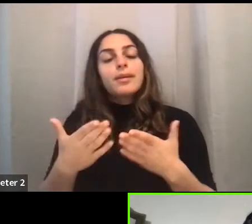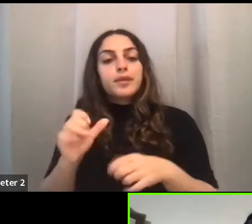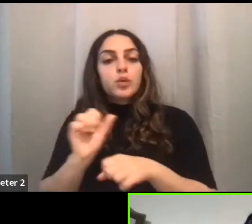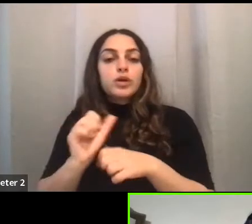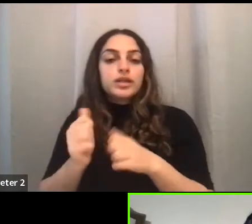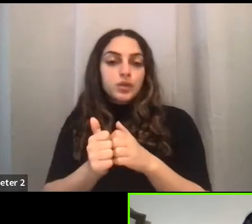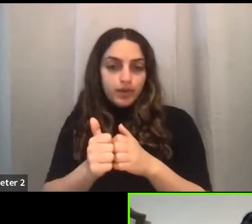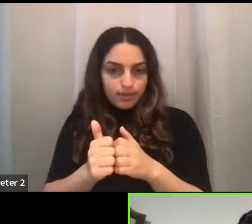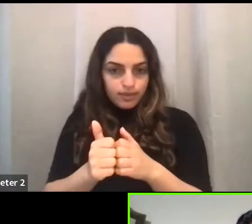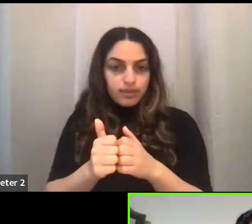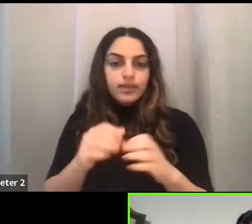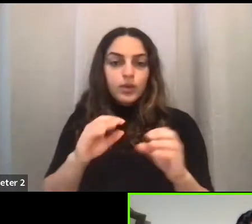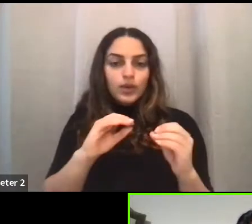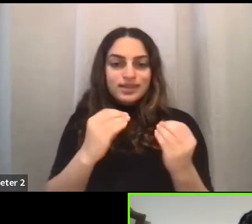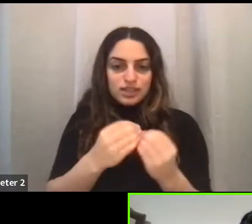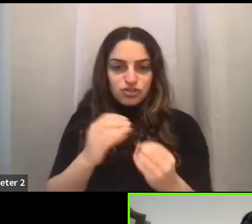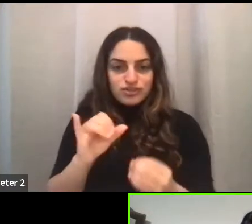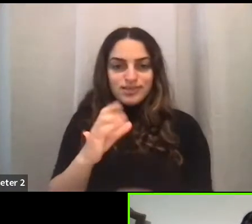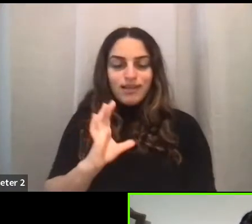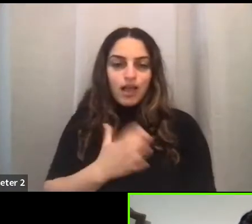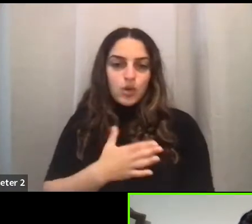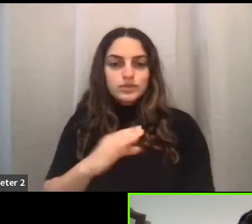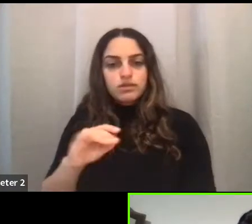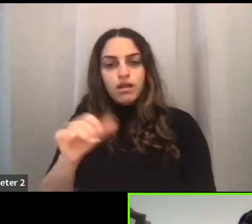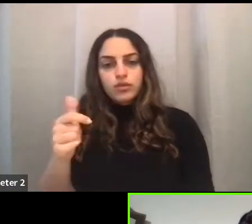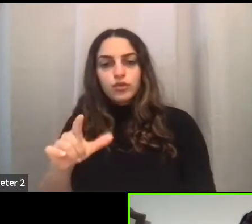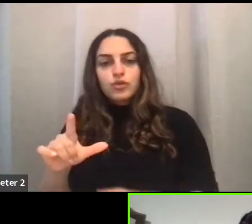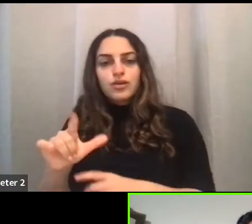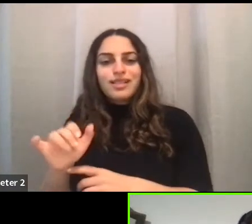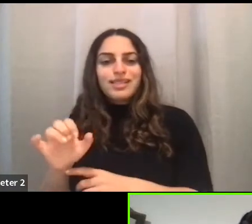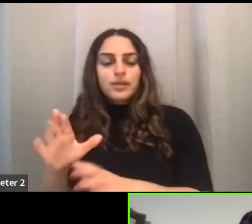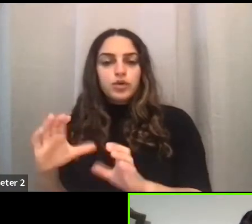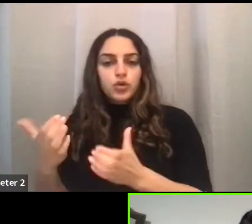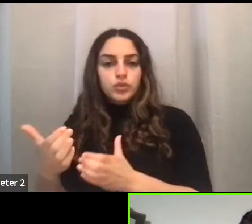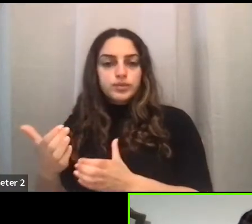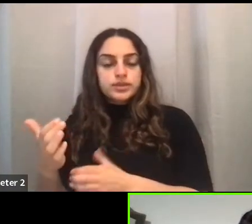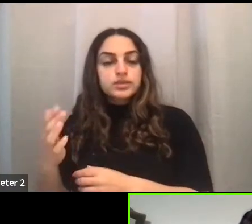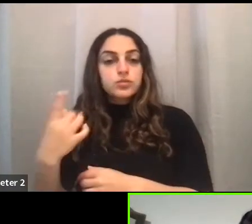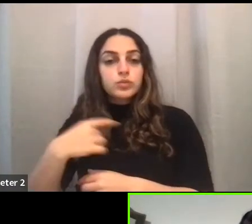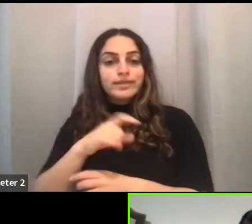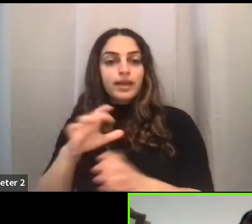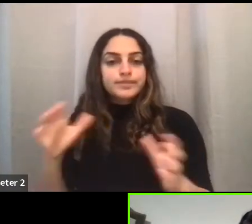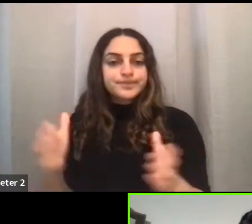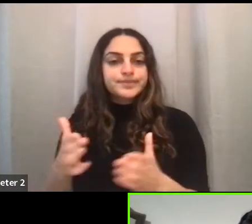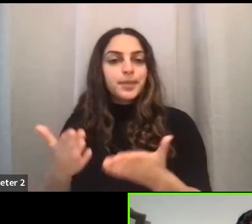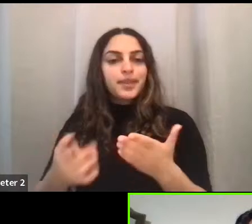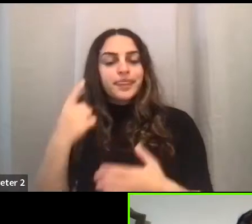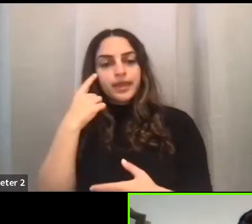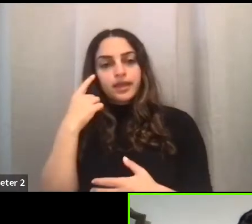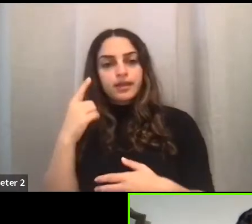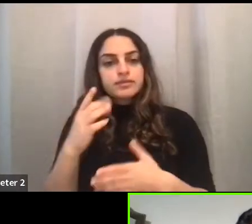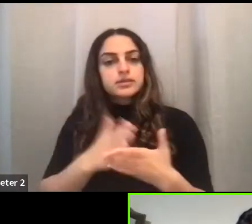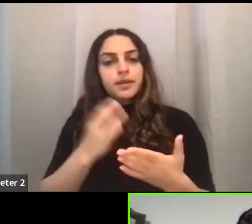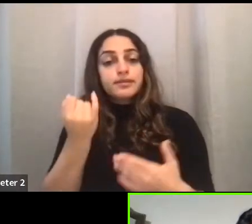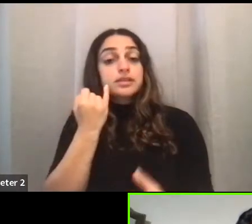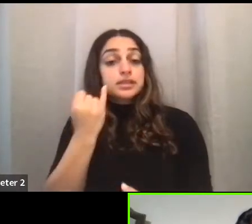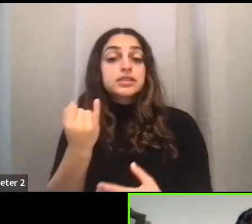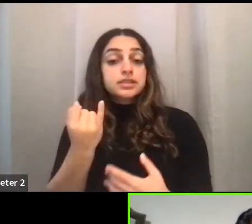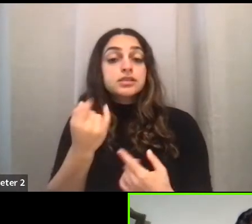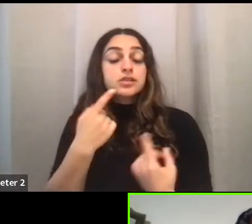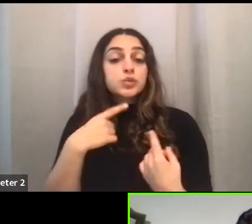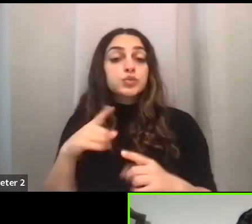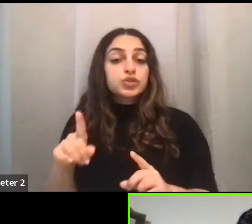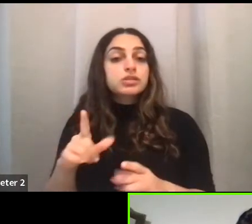organizations uh like ours and other labor groups across the country you know we can come together and maybe think of some ideas and solutions